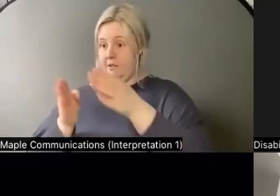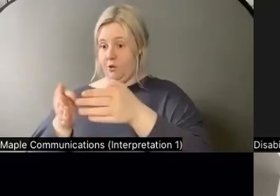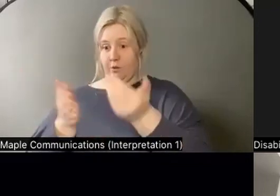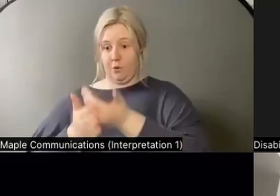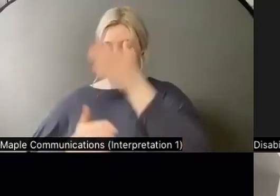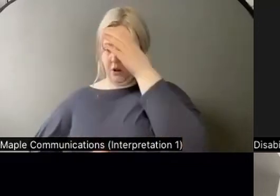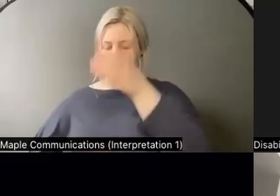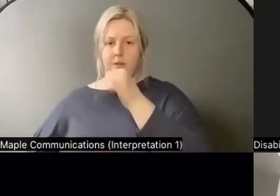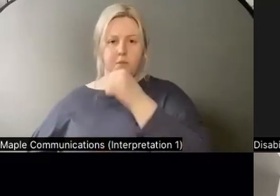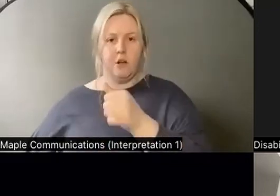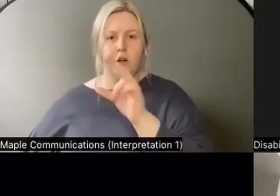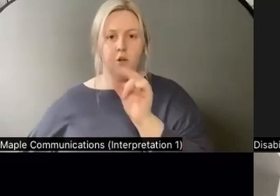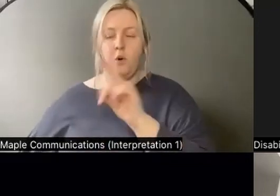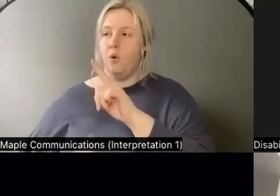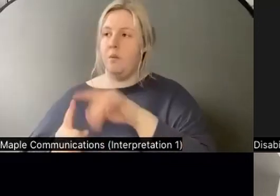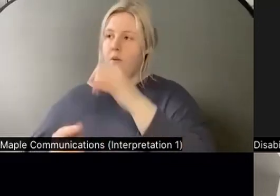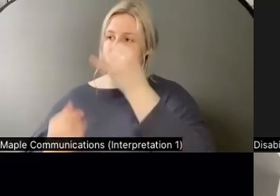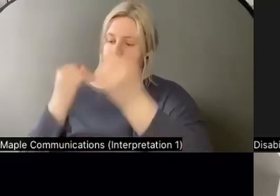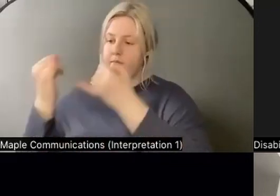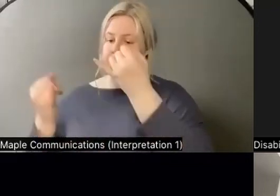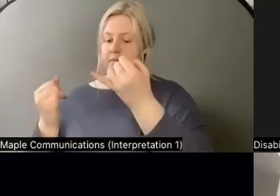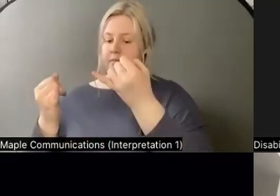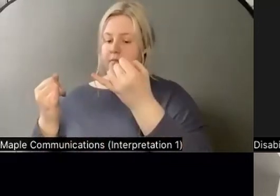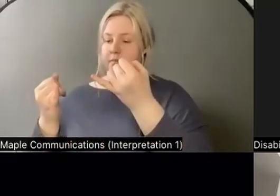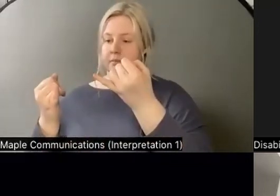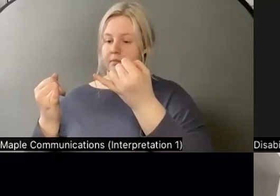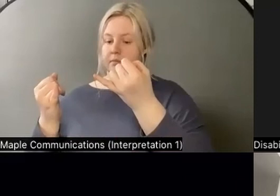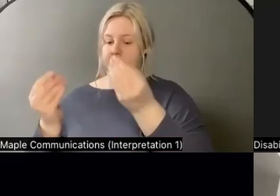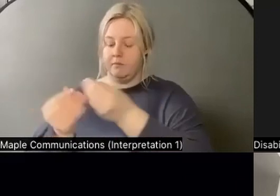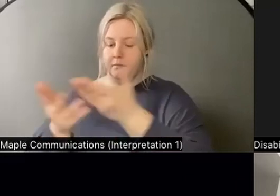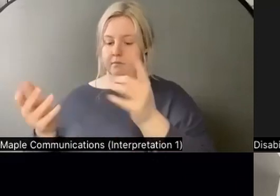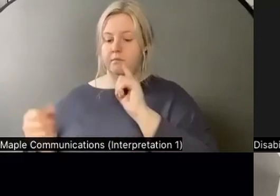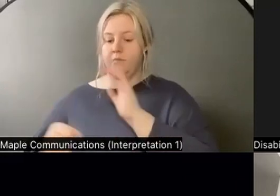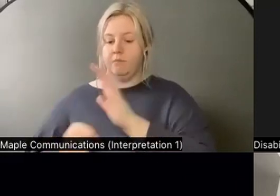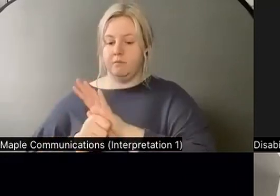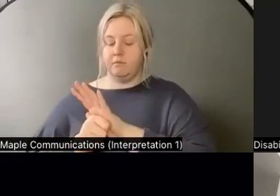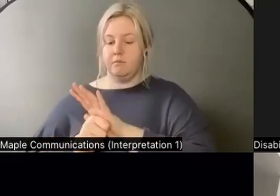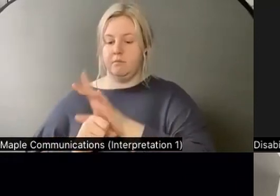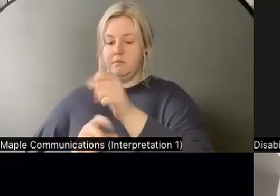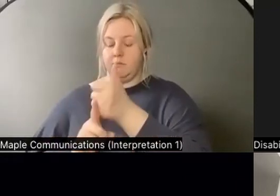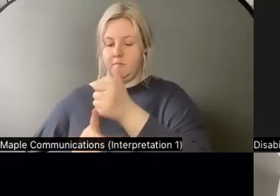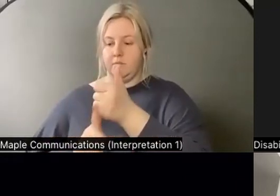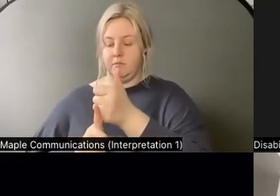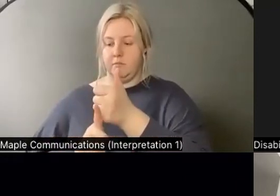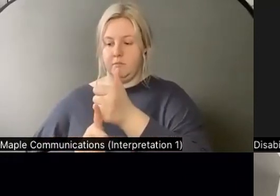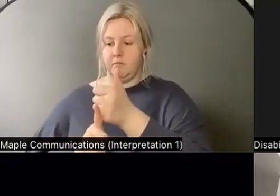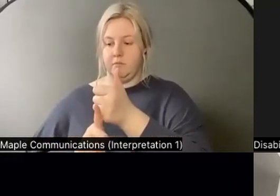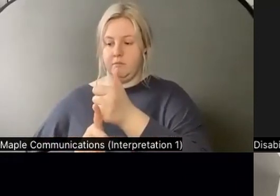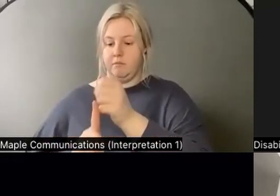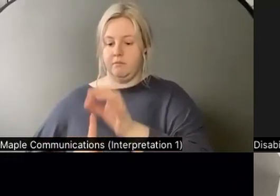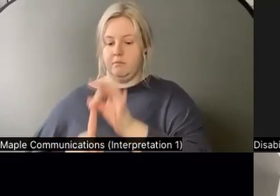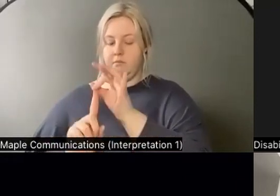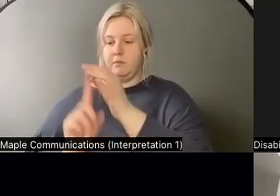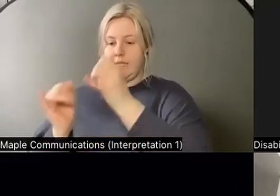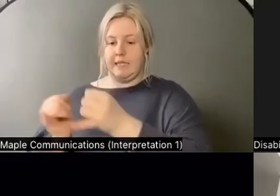This ideology heavily emphasized and spread the belief that success is an outcome of exceptional individual qualities rather